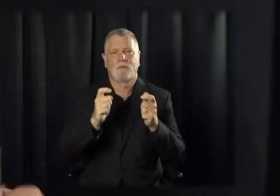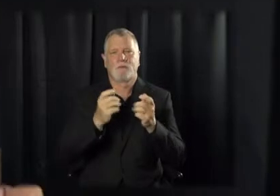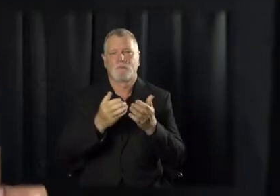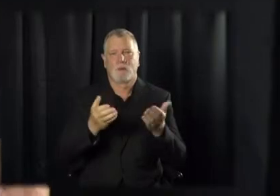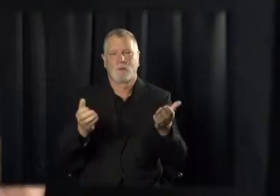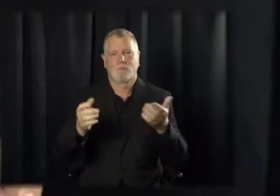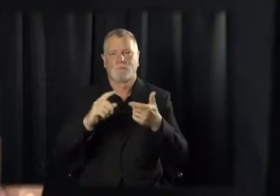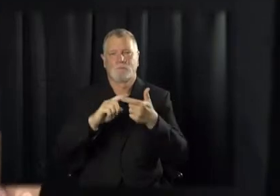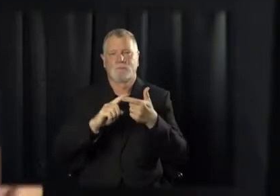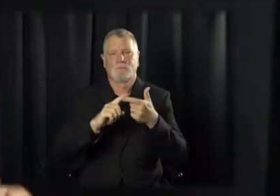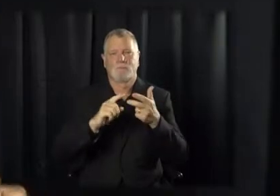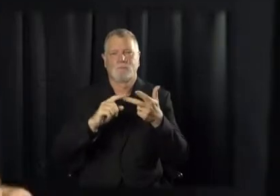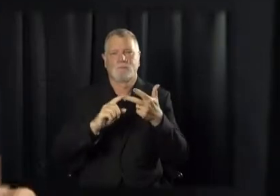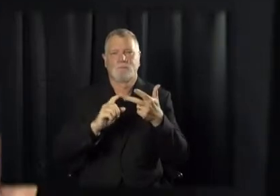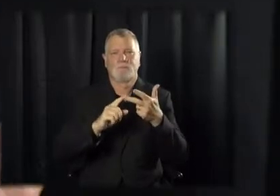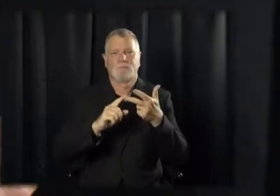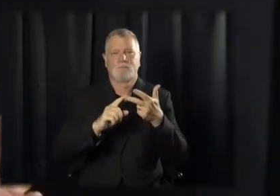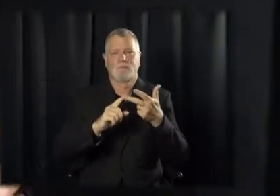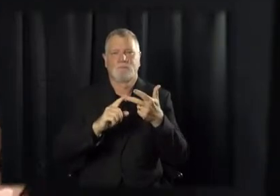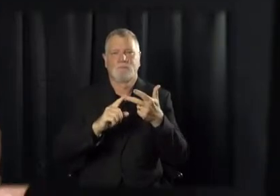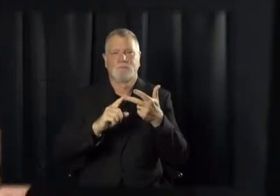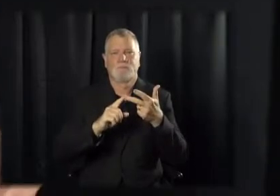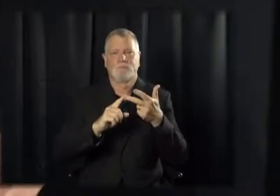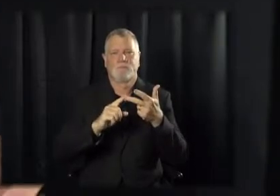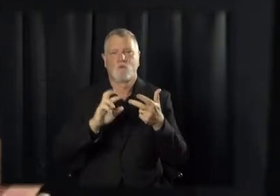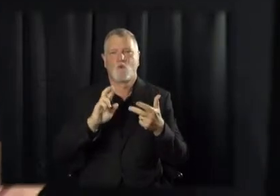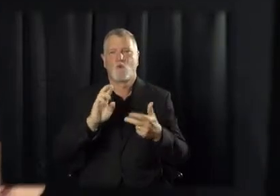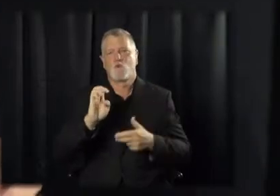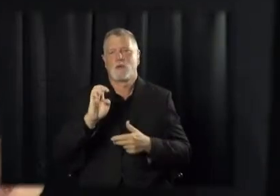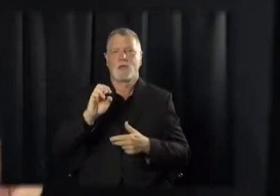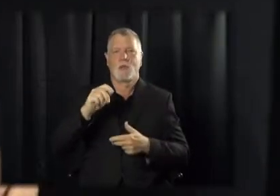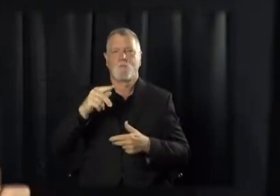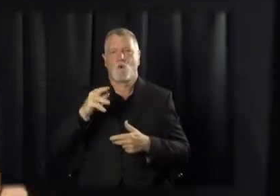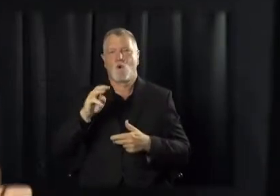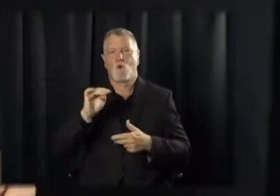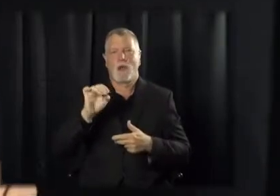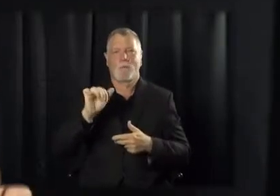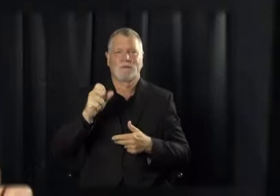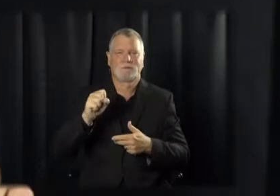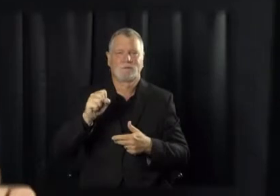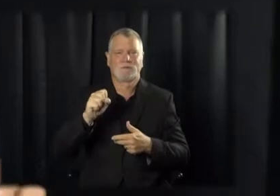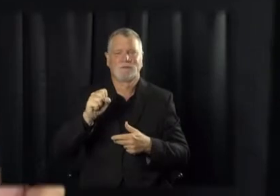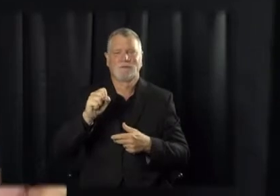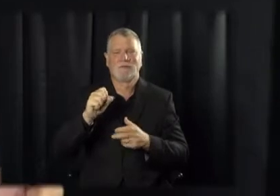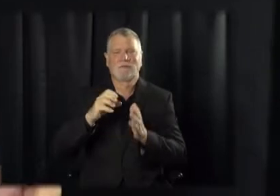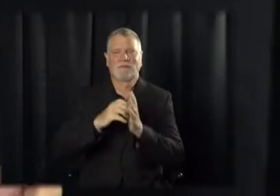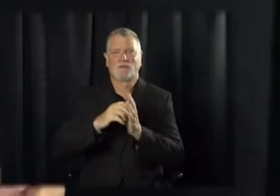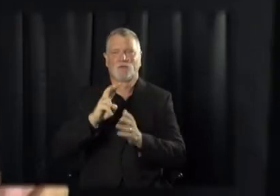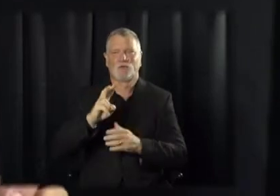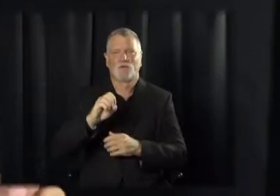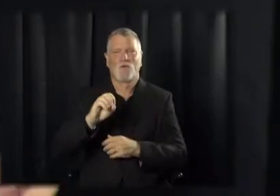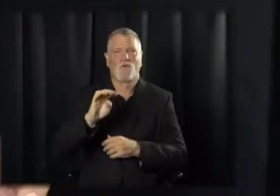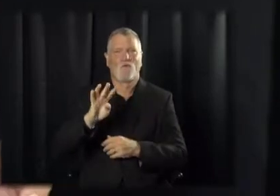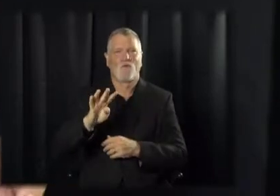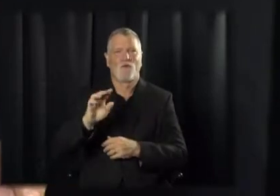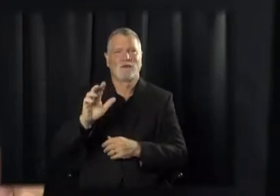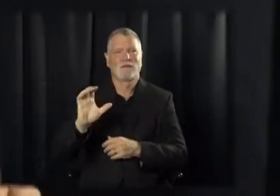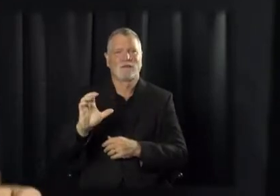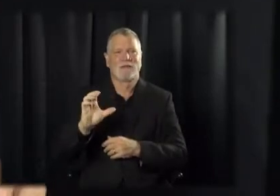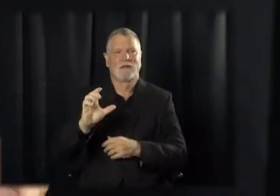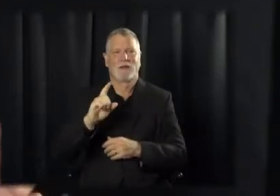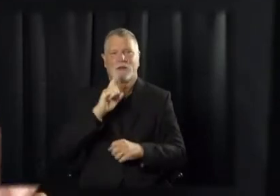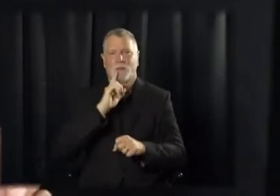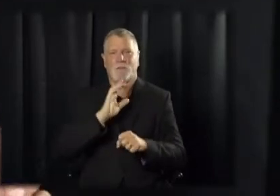matters. Third is reprogrammings under Section 204C of PROMESA.